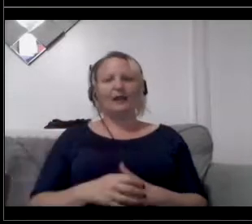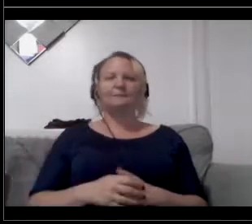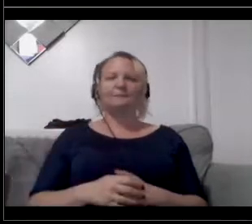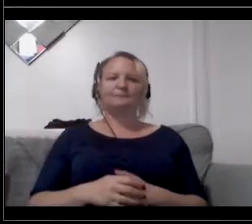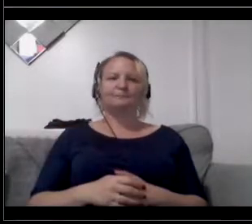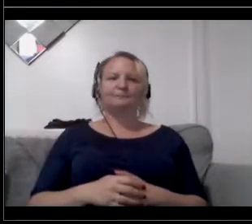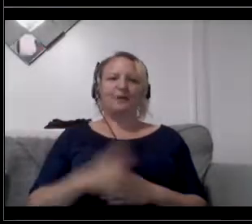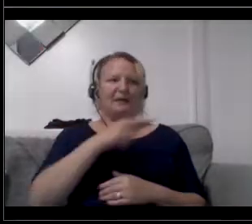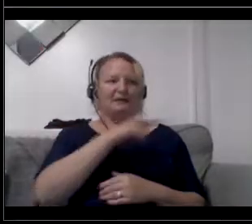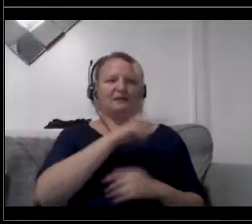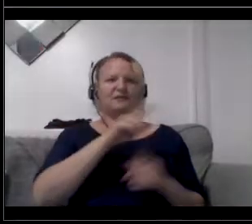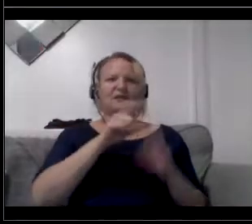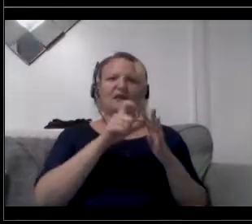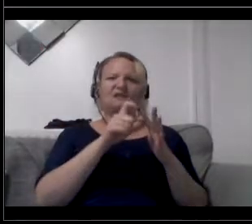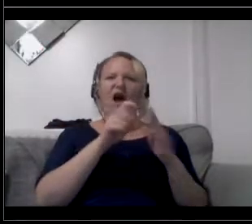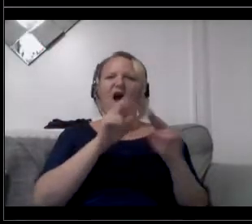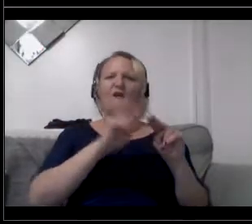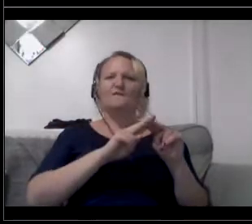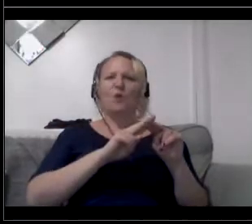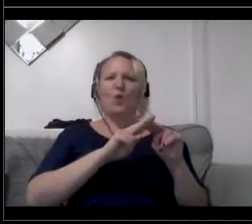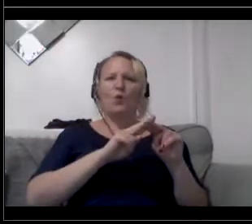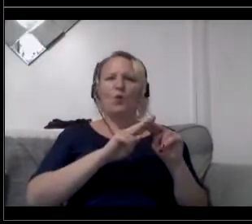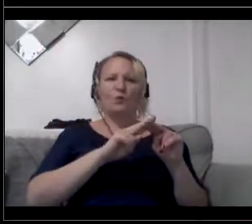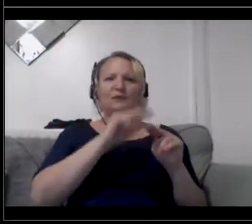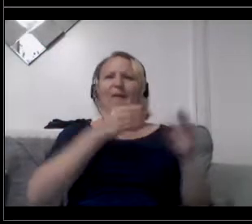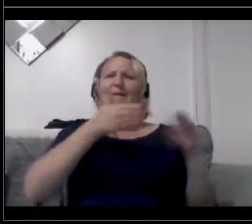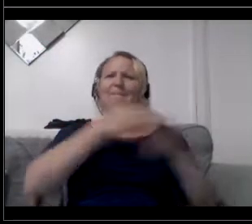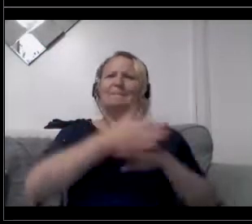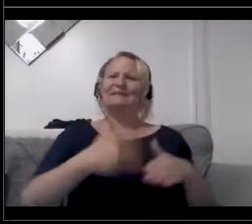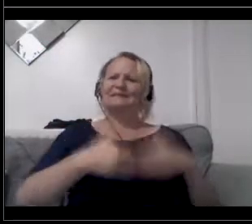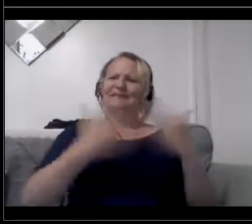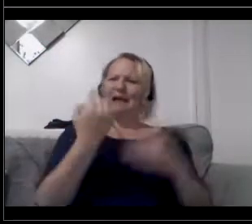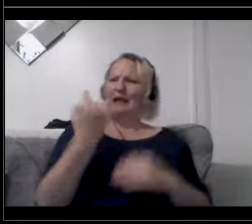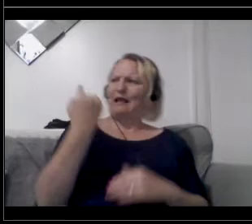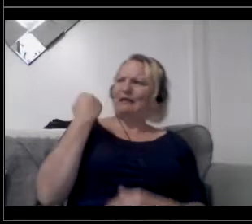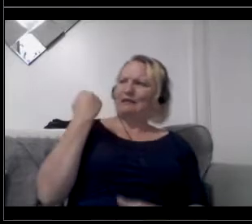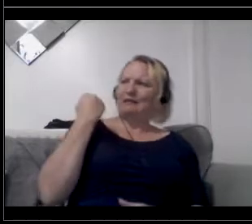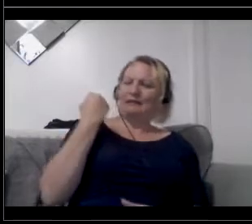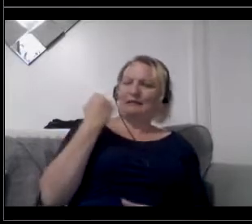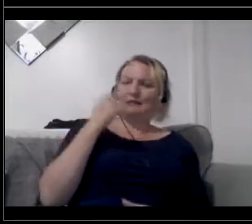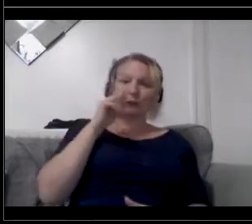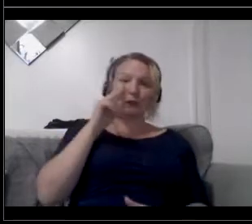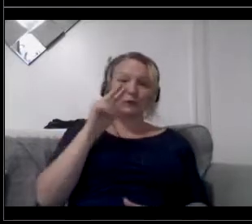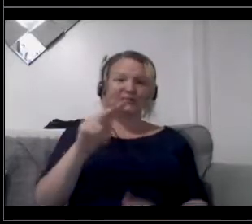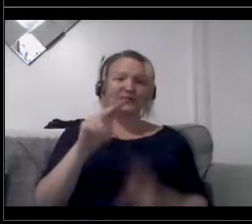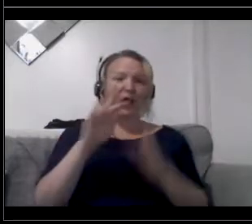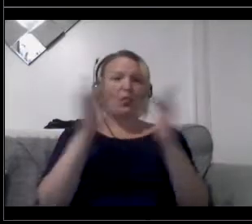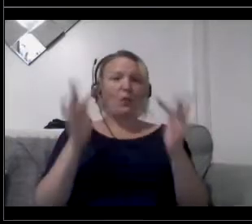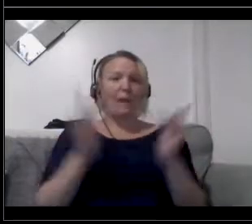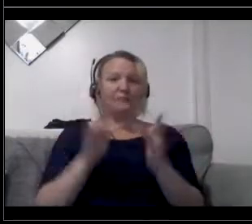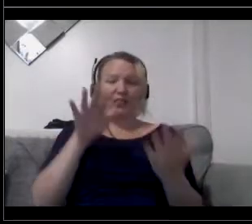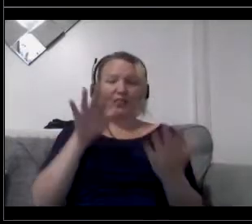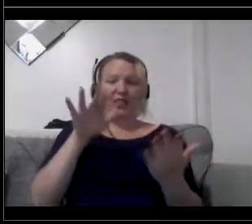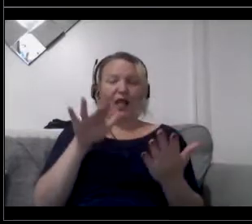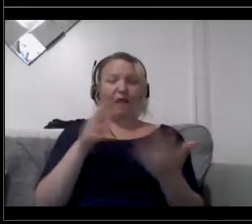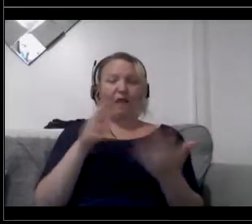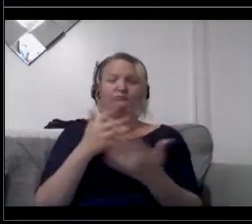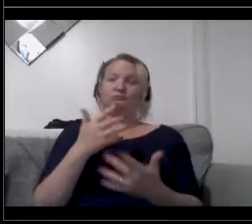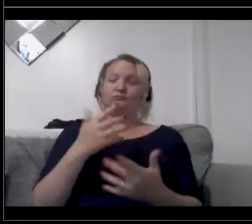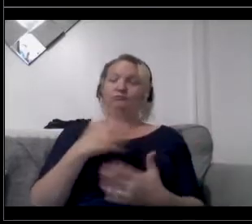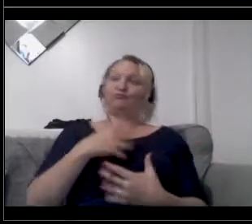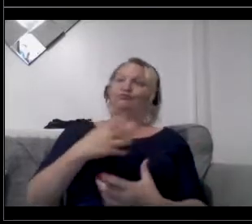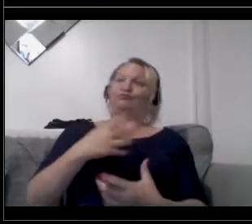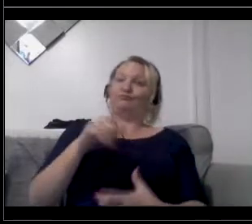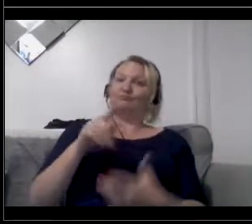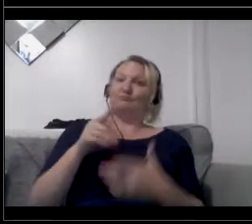day ever on our website if people want more information about just how busy it has been recently. Gareth, one more question for